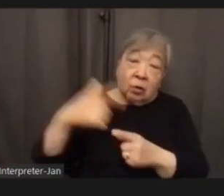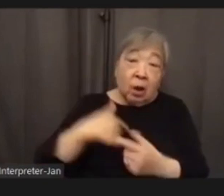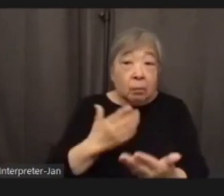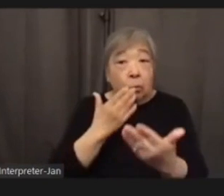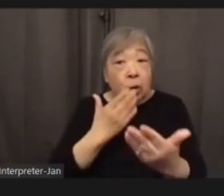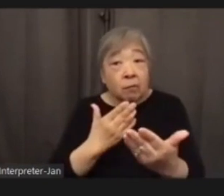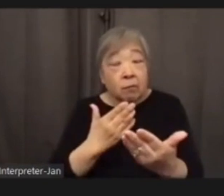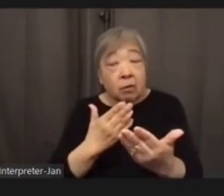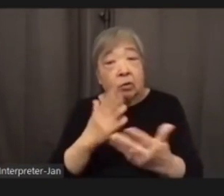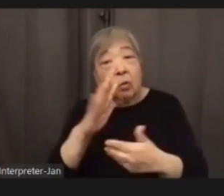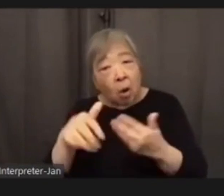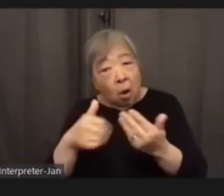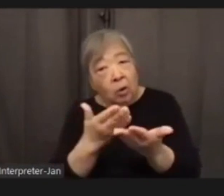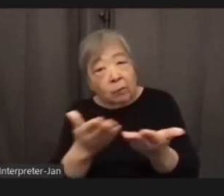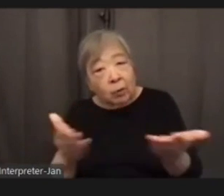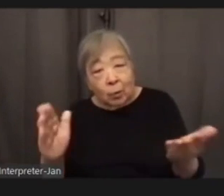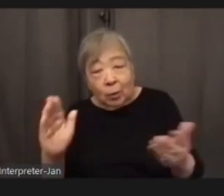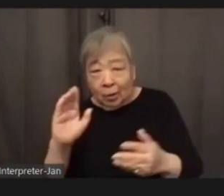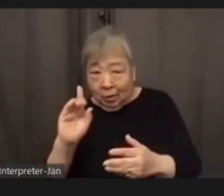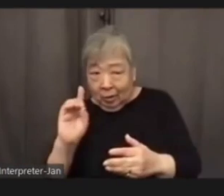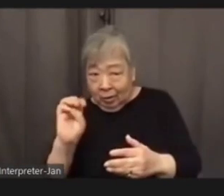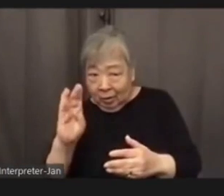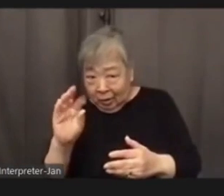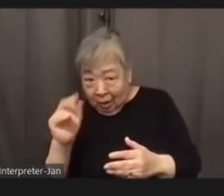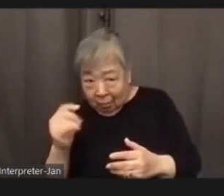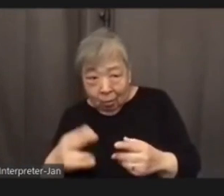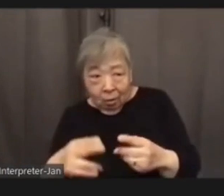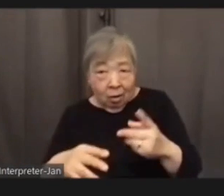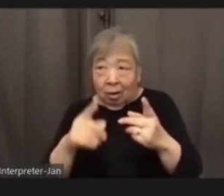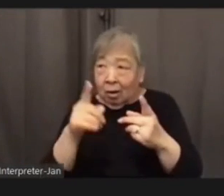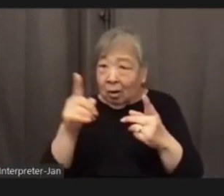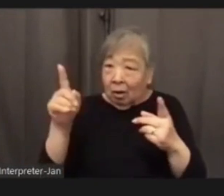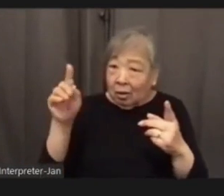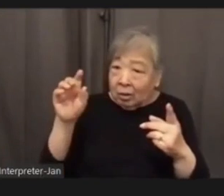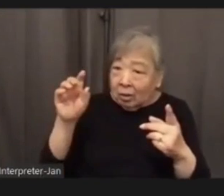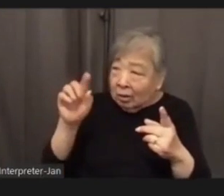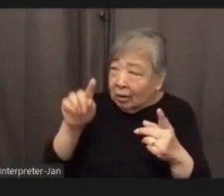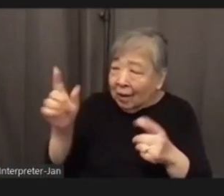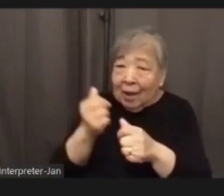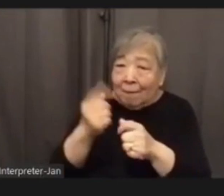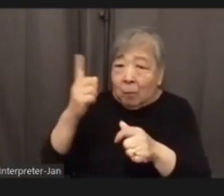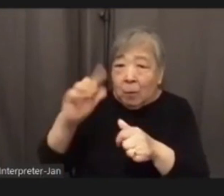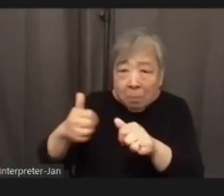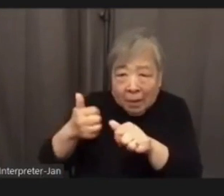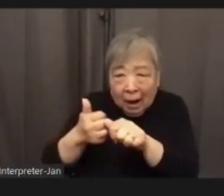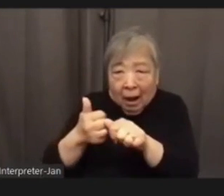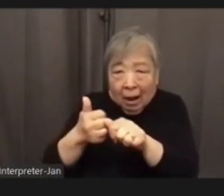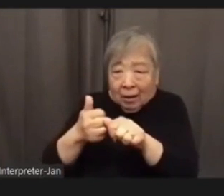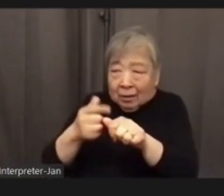you, Deborah, you and Sojin and everyone behind the scenes